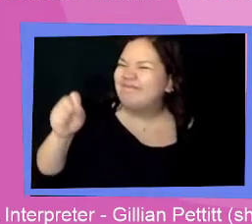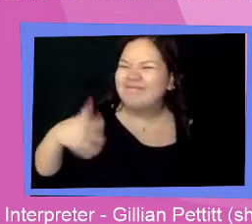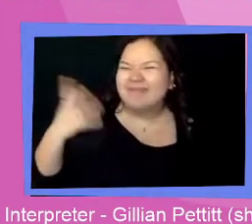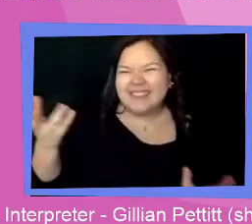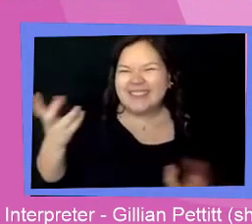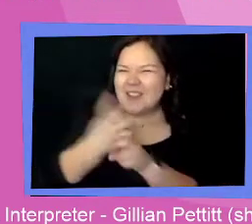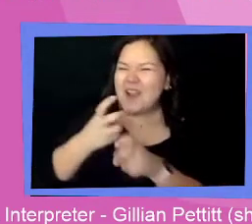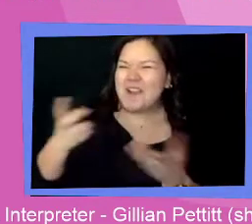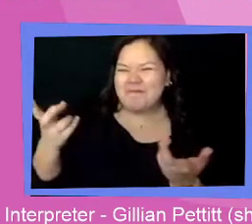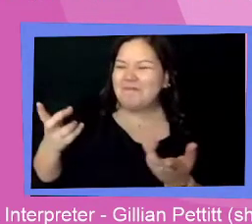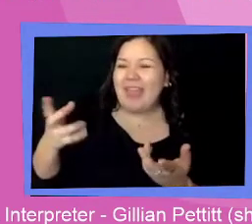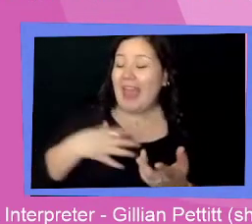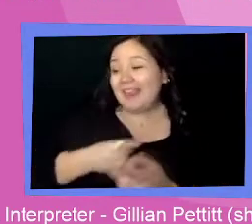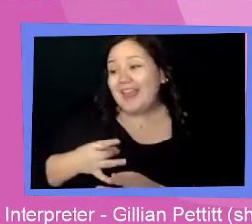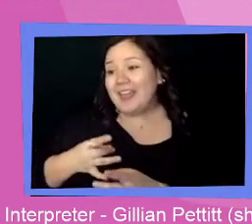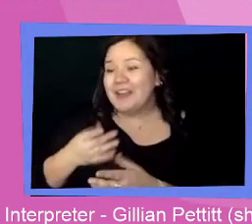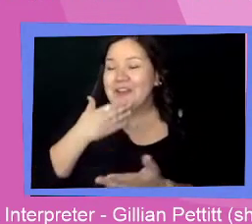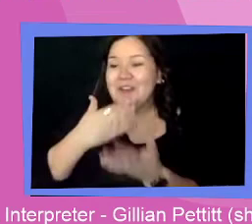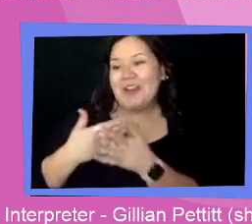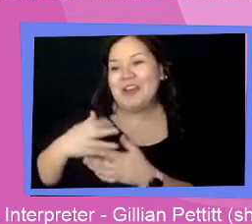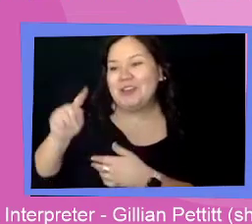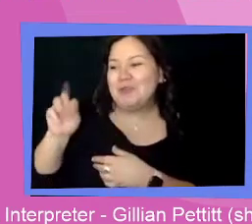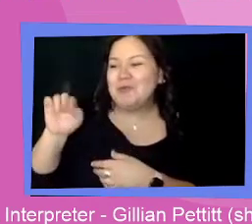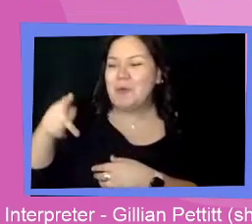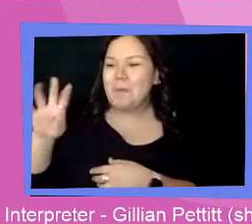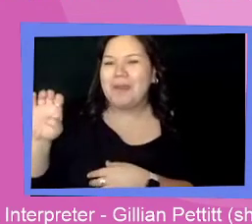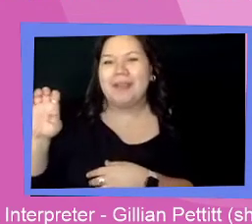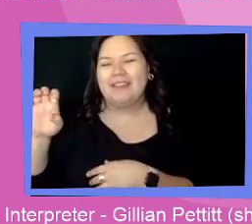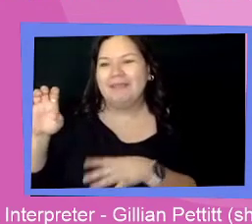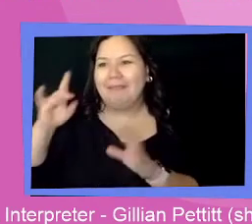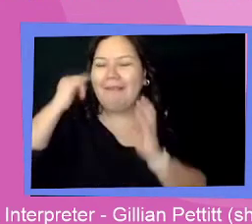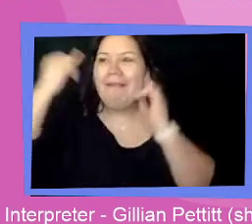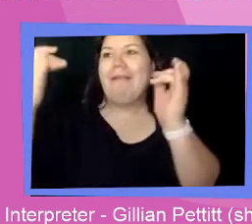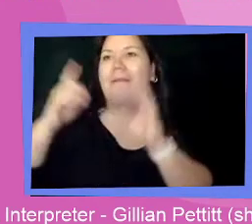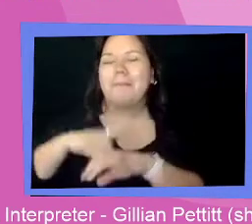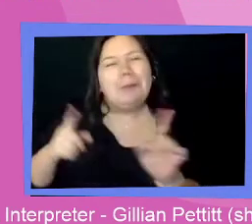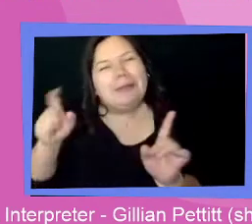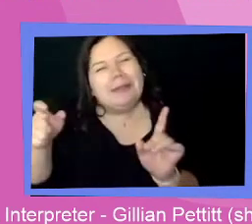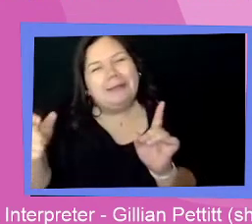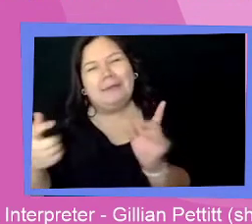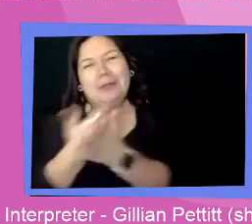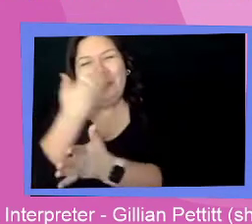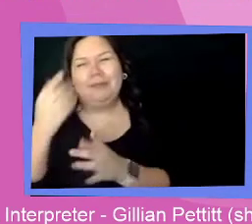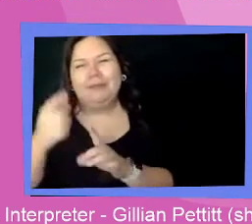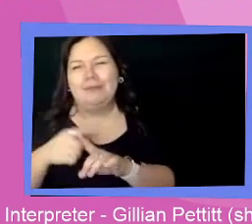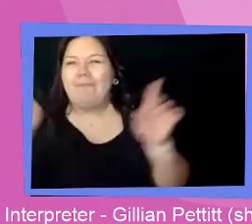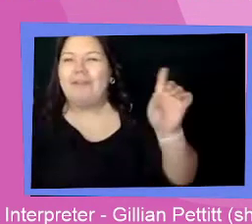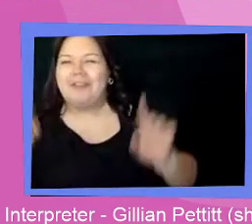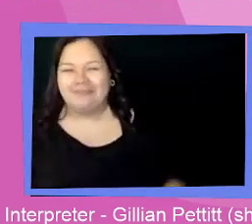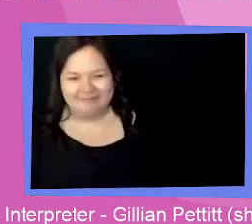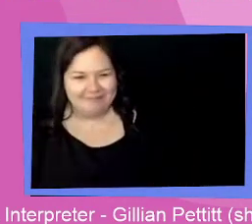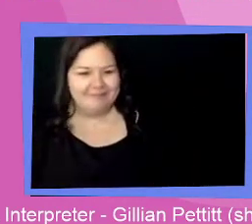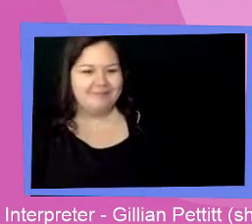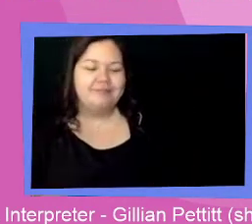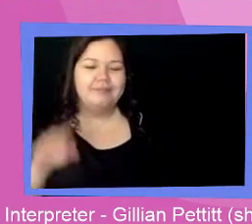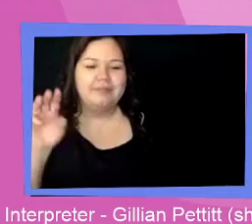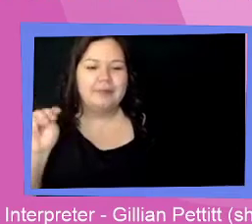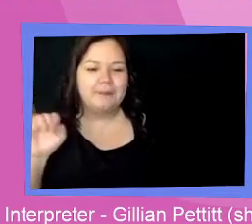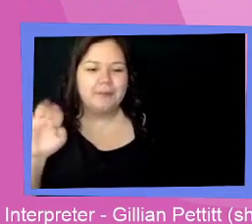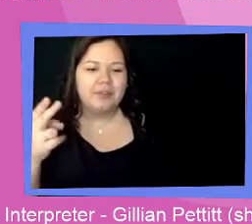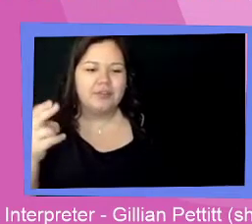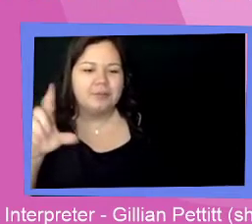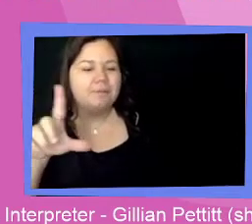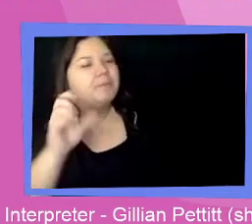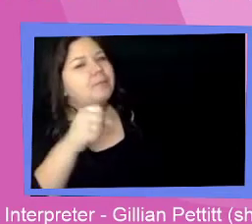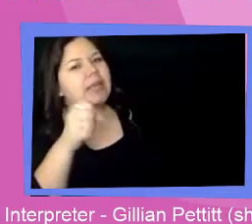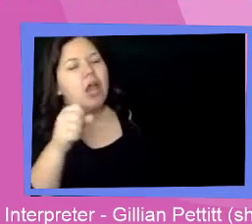Yeah. And I think too, when you're always kind of looking outside of what society is or what it's supposed to be,